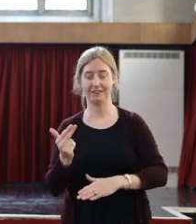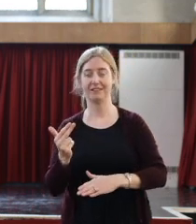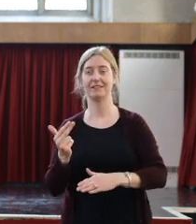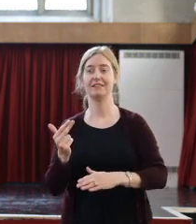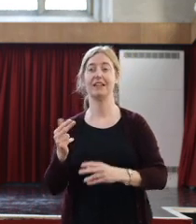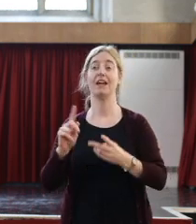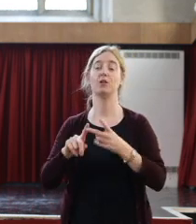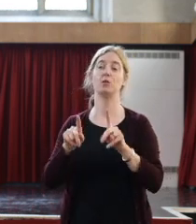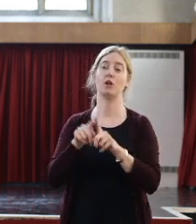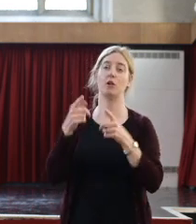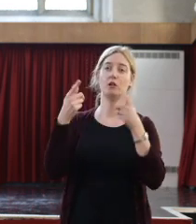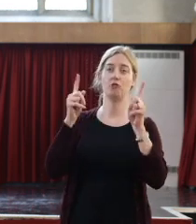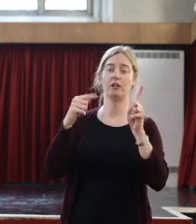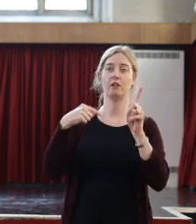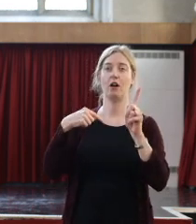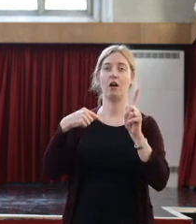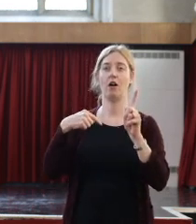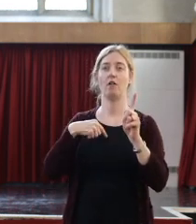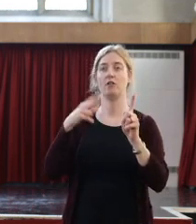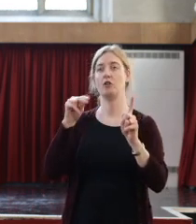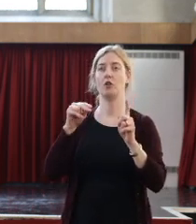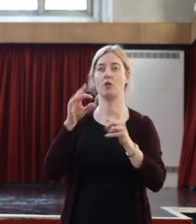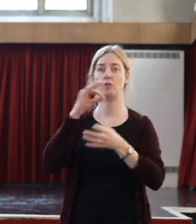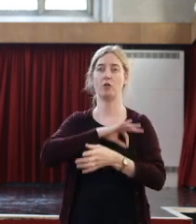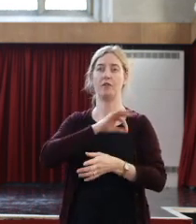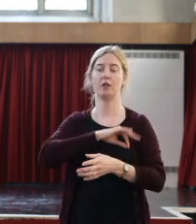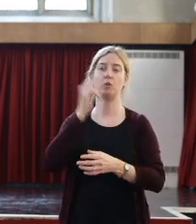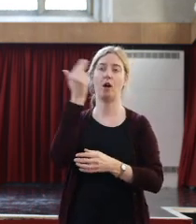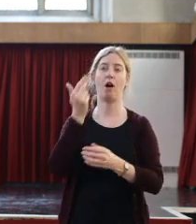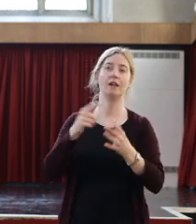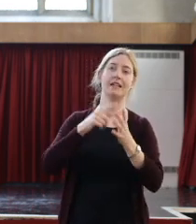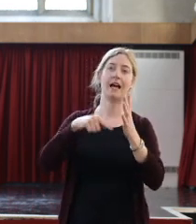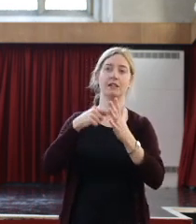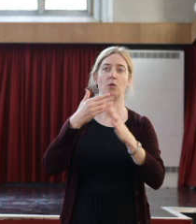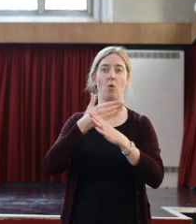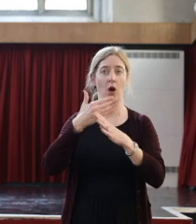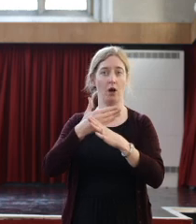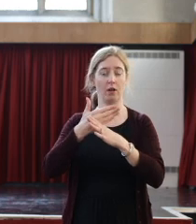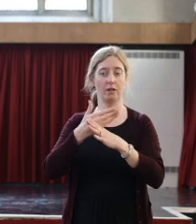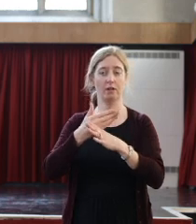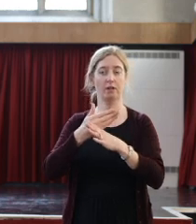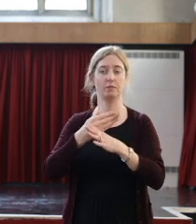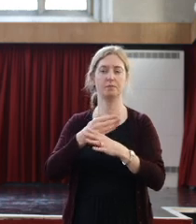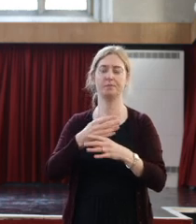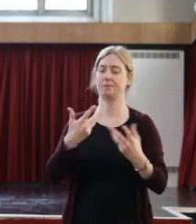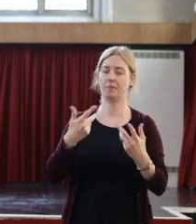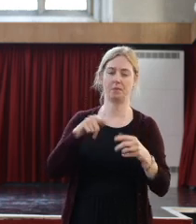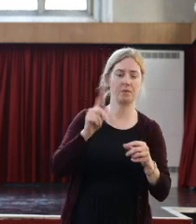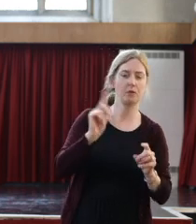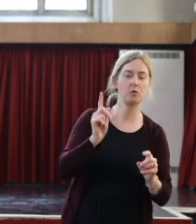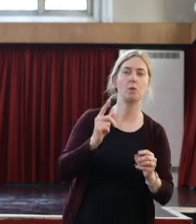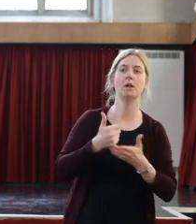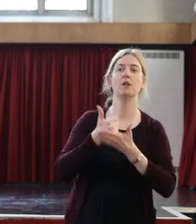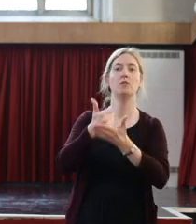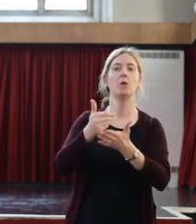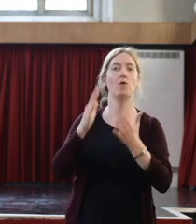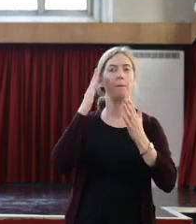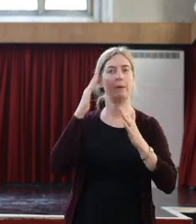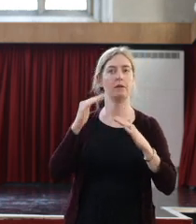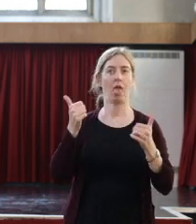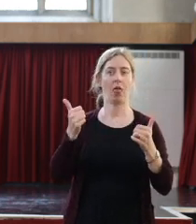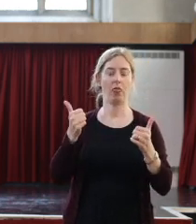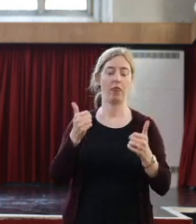a director of a non-for-profit called Art at Work, and we use the arts to support mental health and work